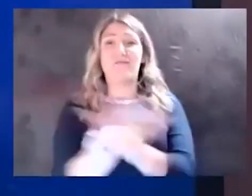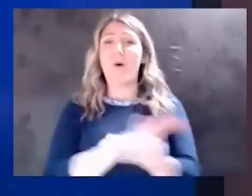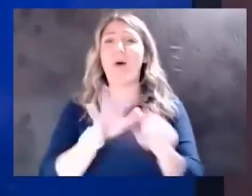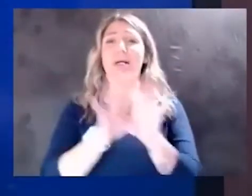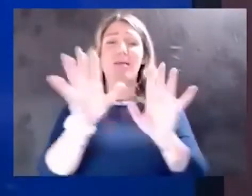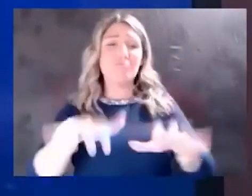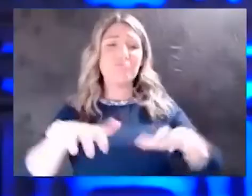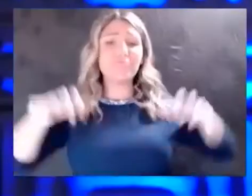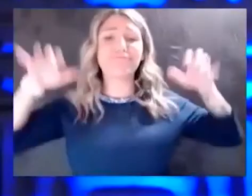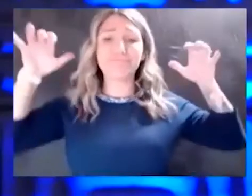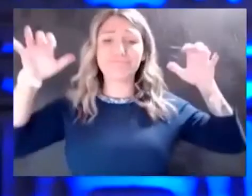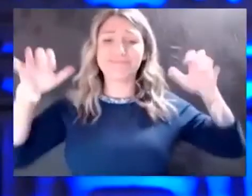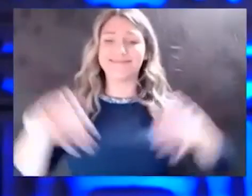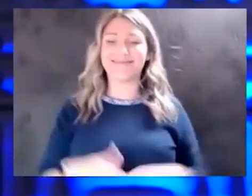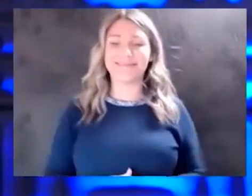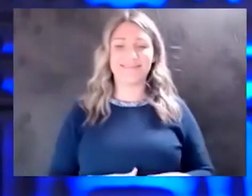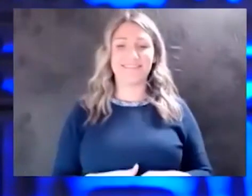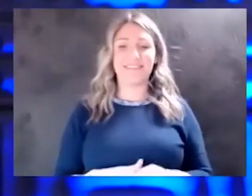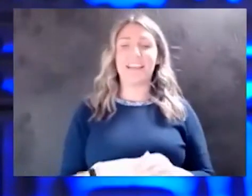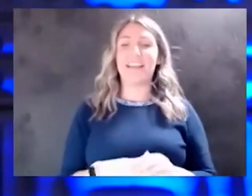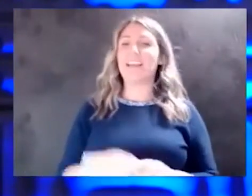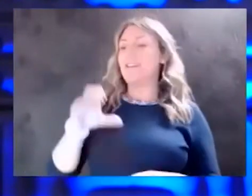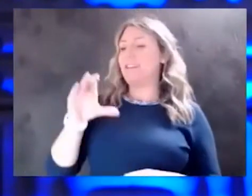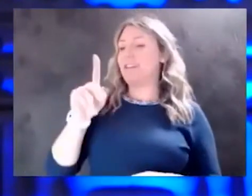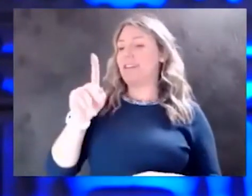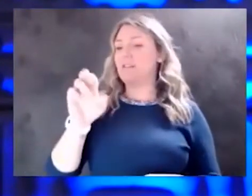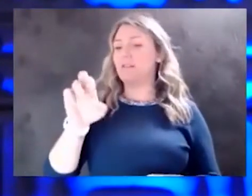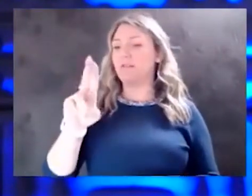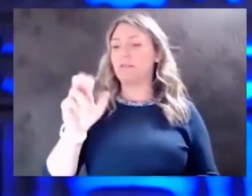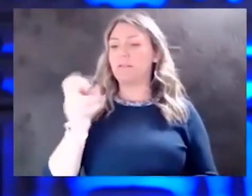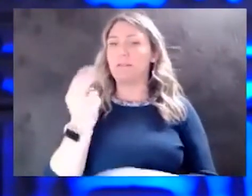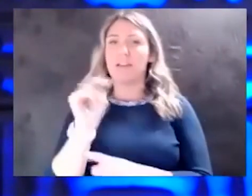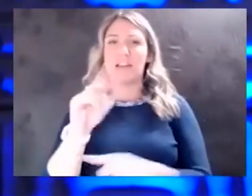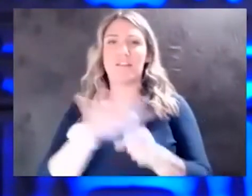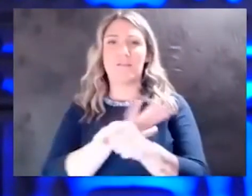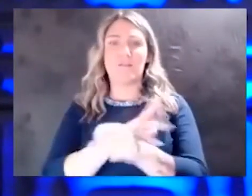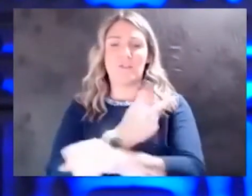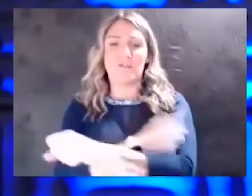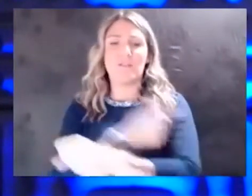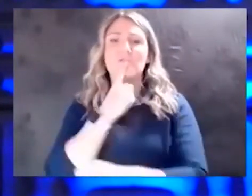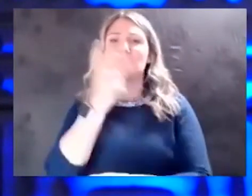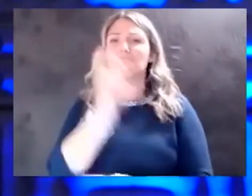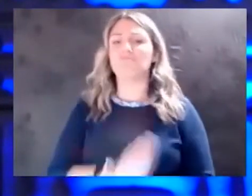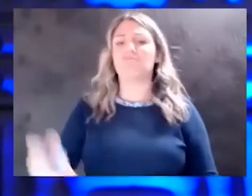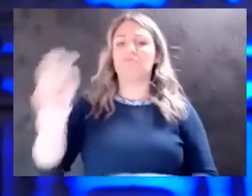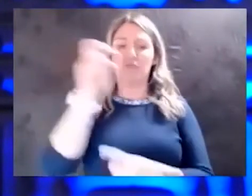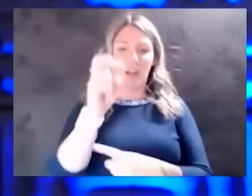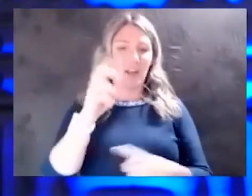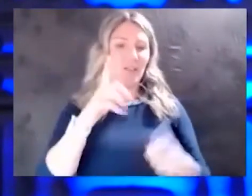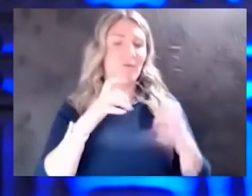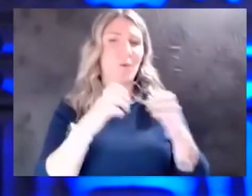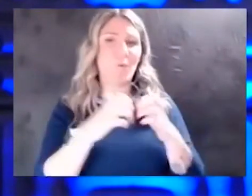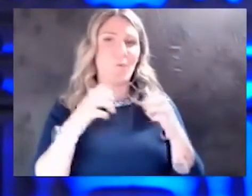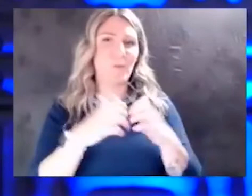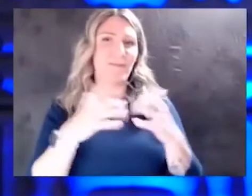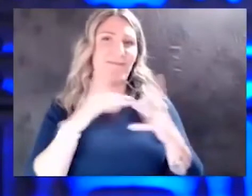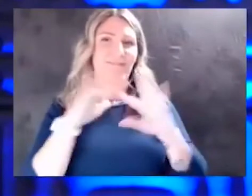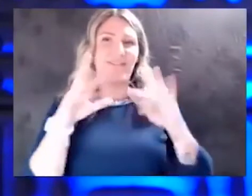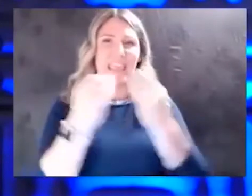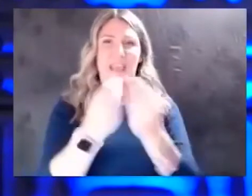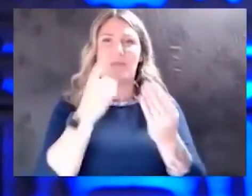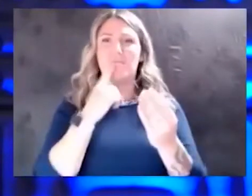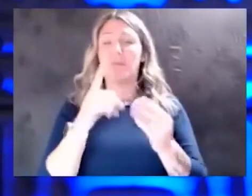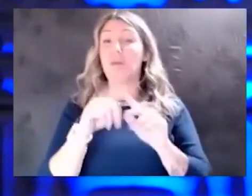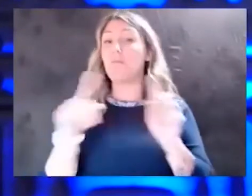Karen says, I am fully vaccinated and am traveling to visit family with unvaccinated children. 4 days of